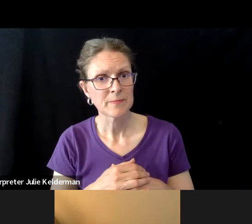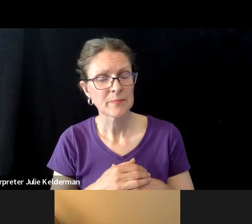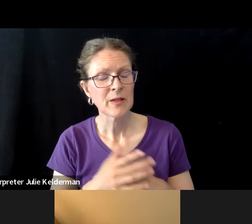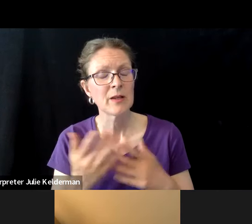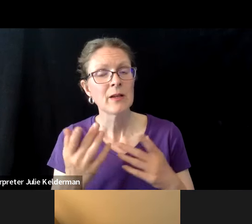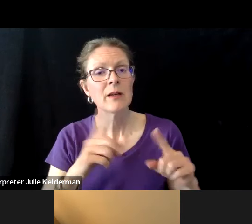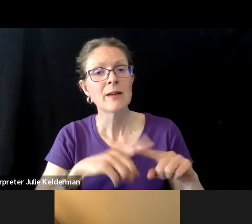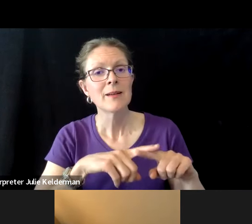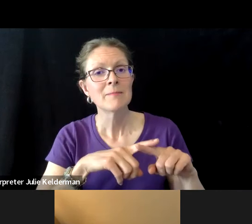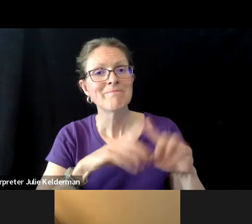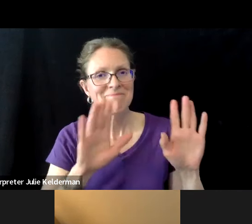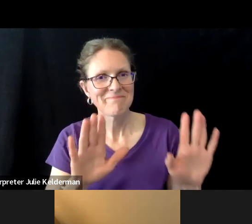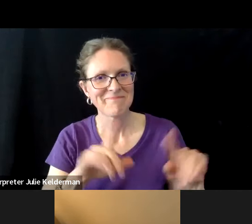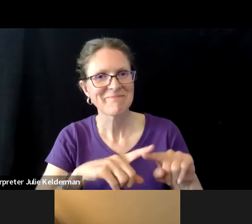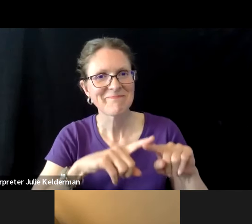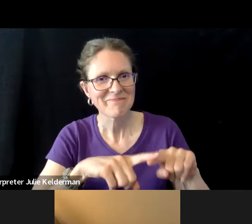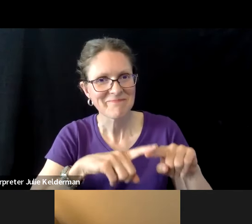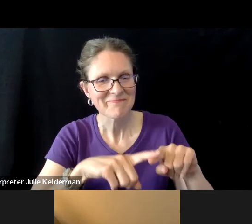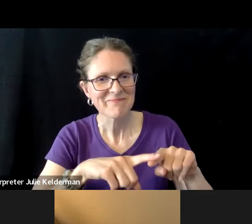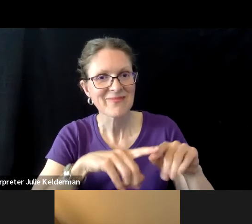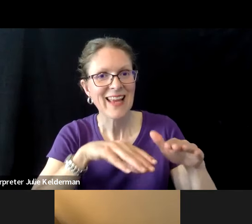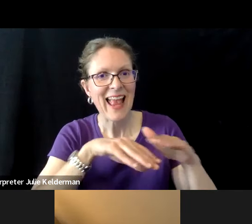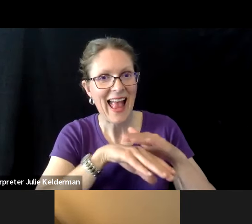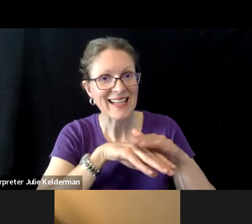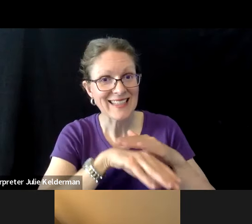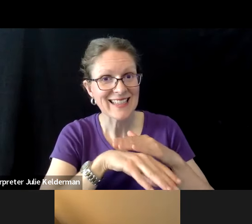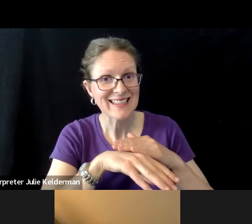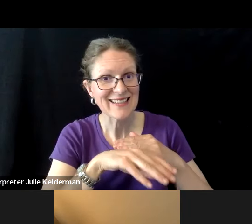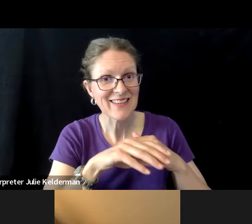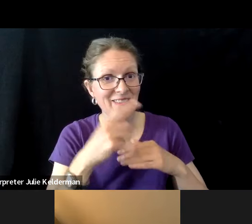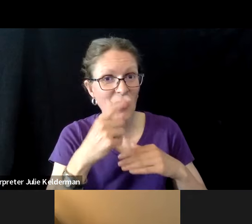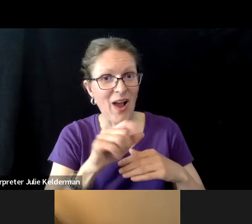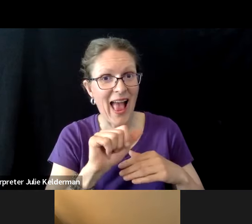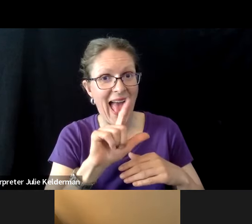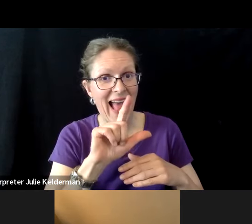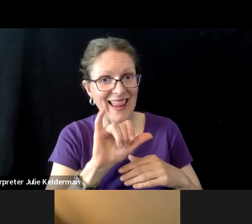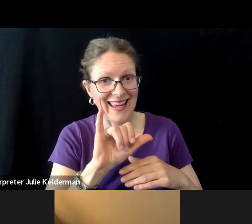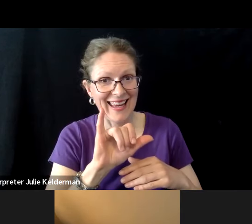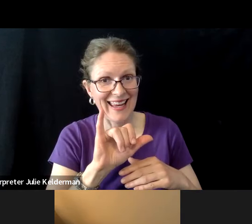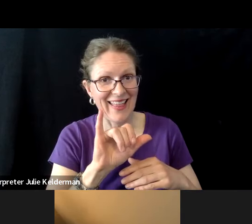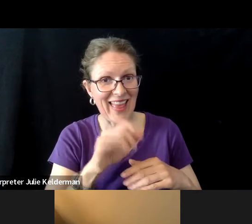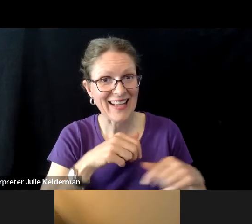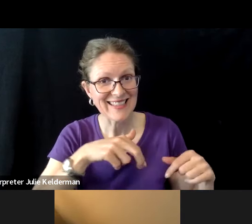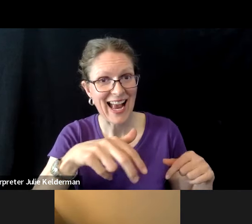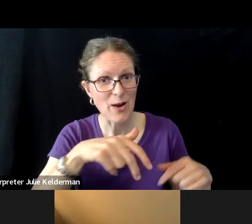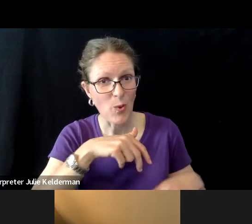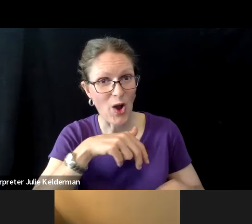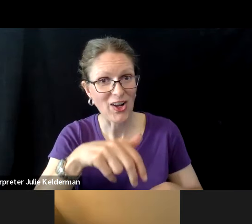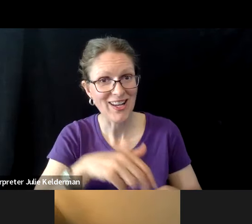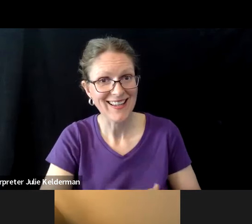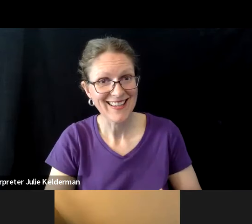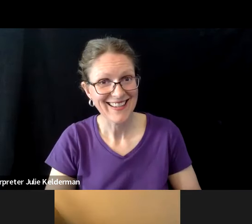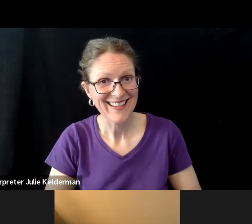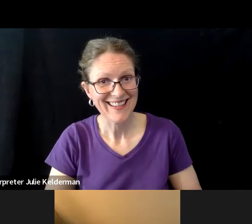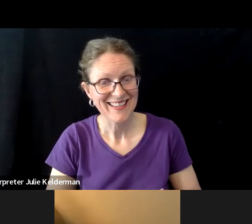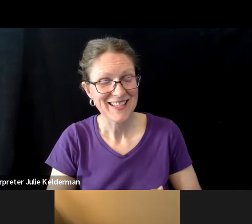on access to that alley where that sidewalk is, the pivotal Exactly. sidewalk.